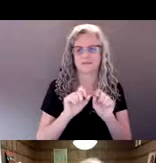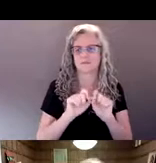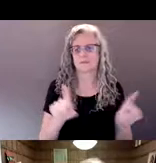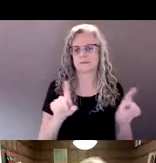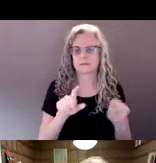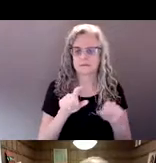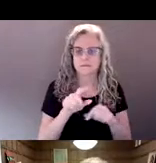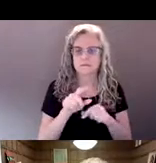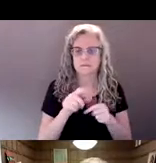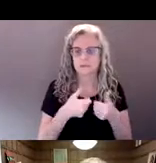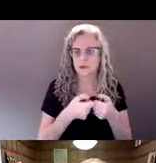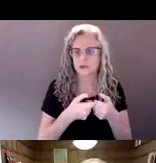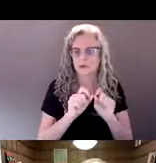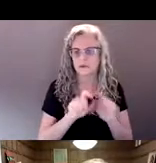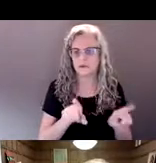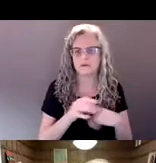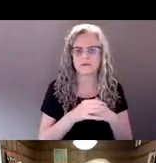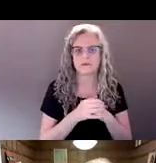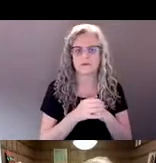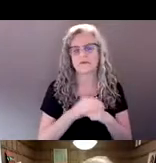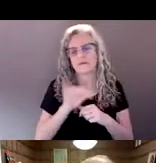So Robert Bauer's the Pittsburgh shooter.